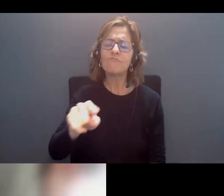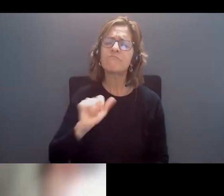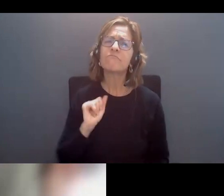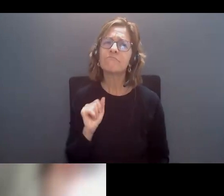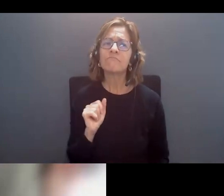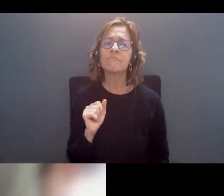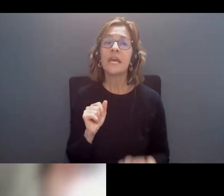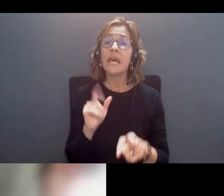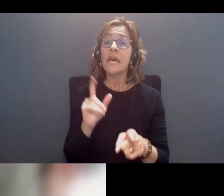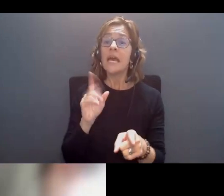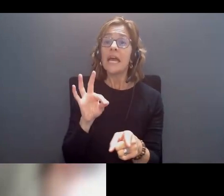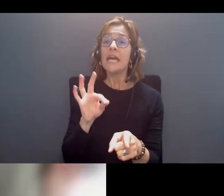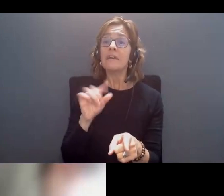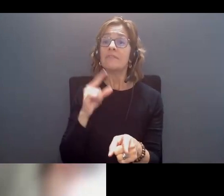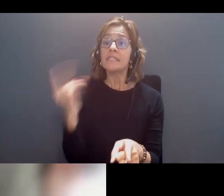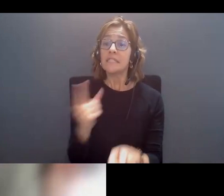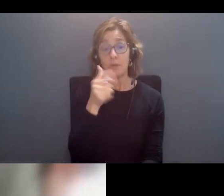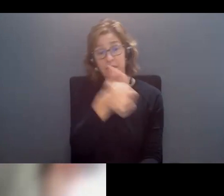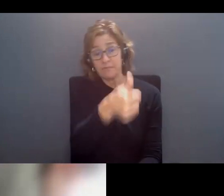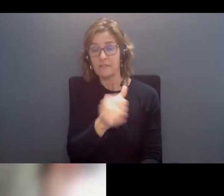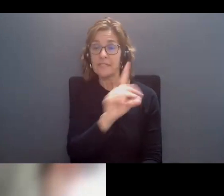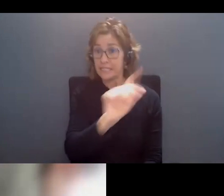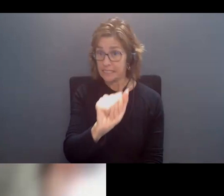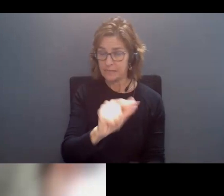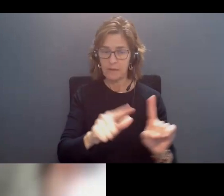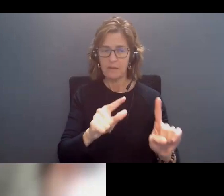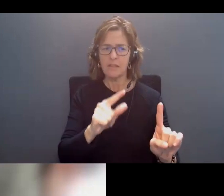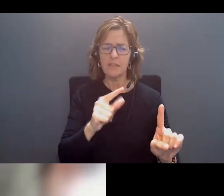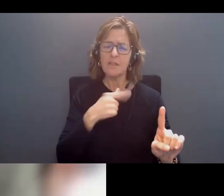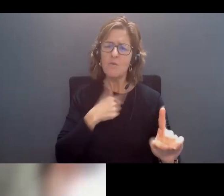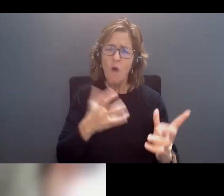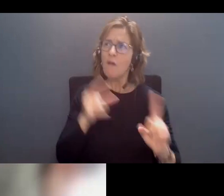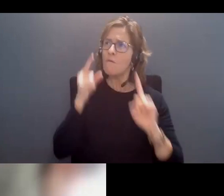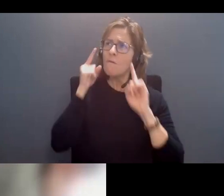give to someone experiencing disability who wants to achieve their employment goals?